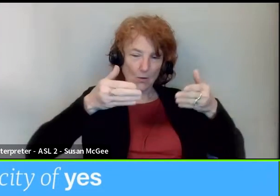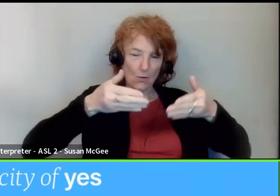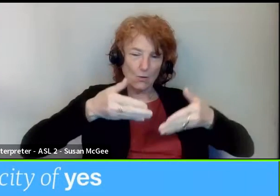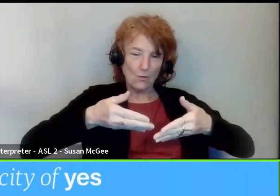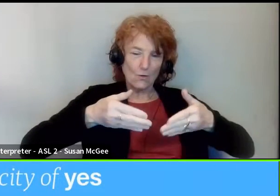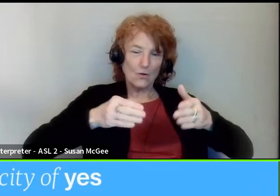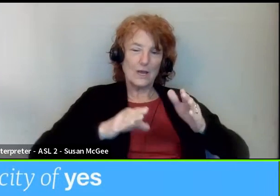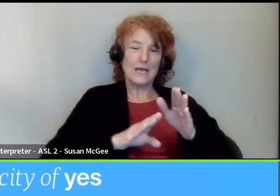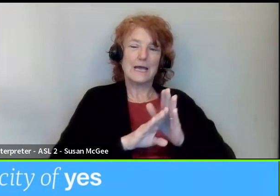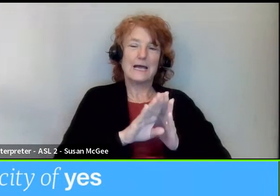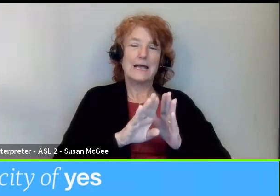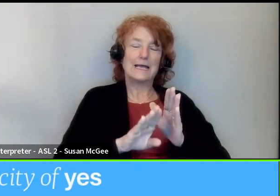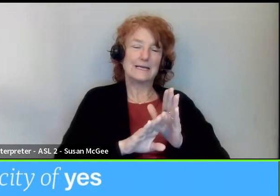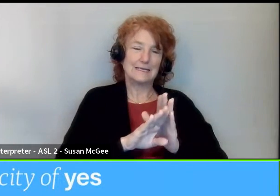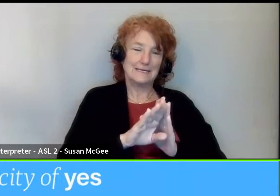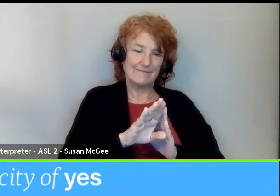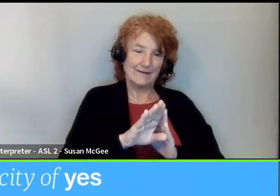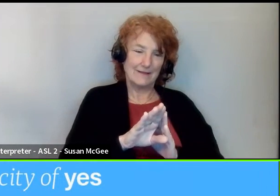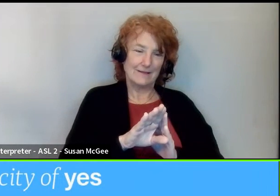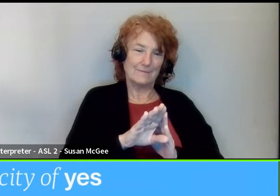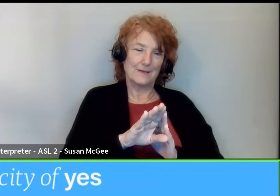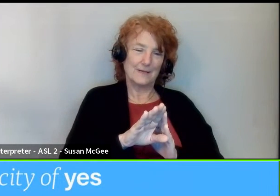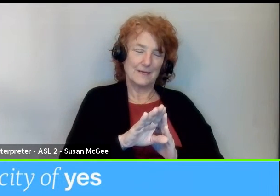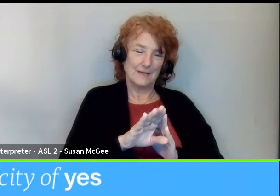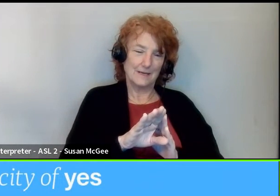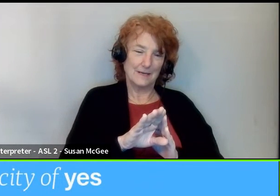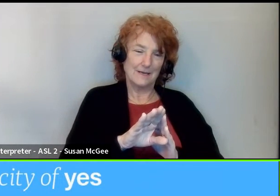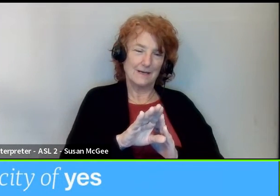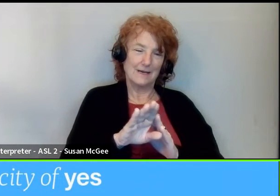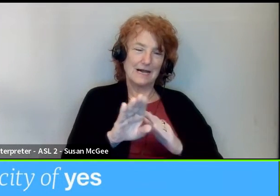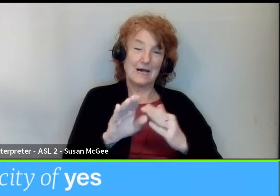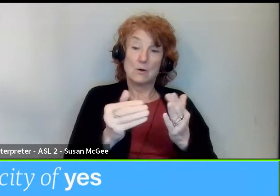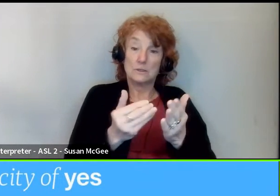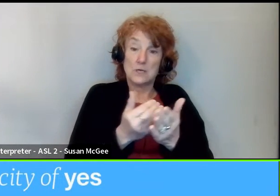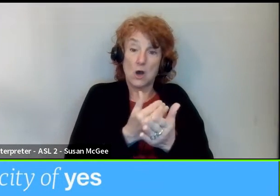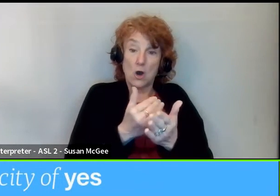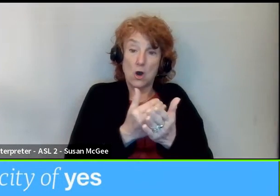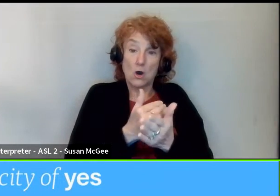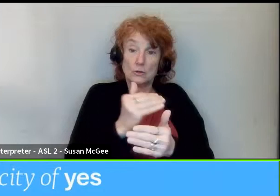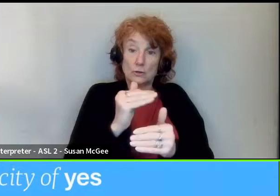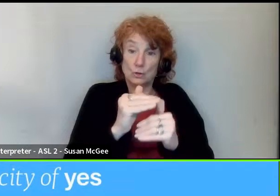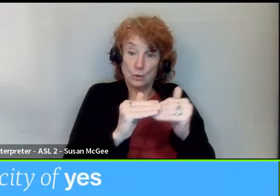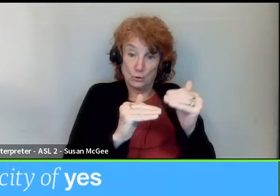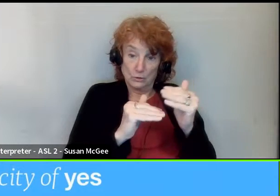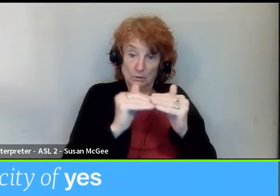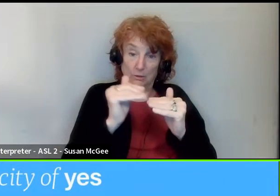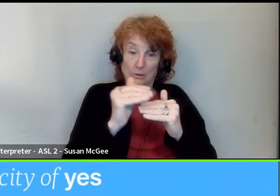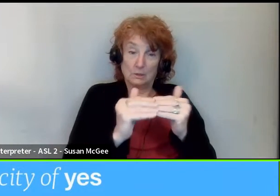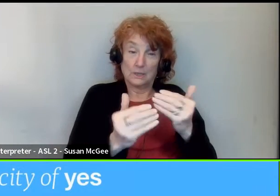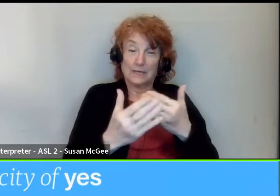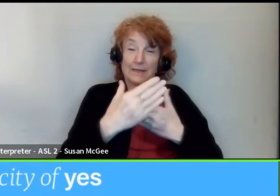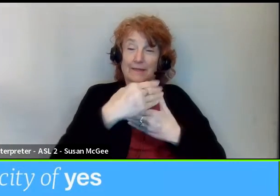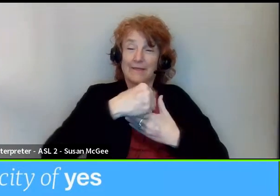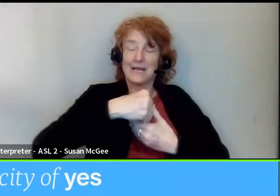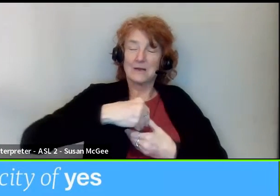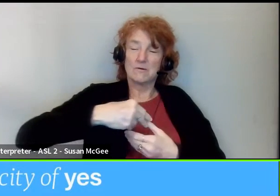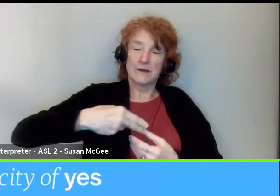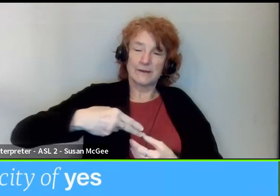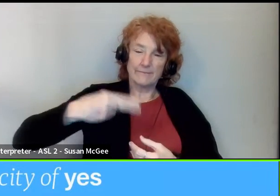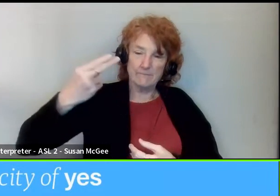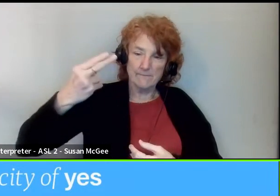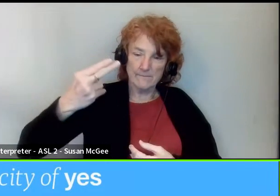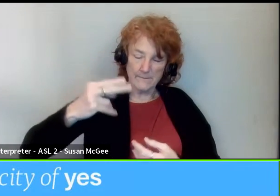proposals, the town center proposals, these will receive new building envelopes that include height limits and an FAR limit. So in the transit-oriented development area,